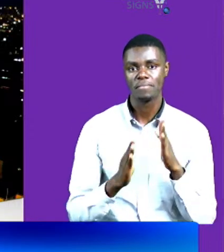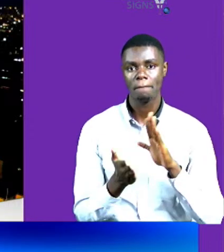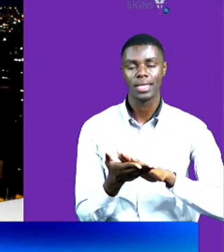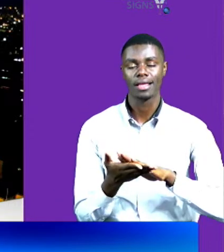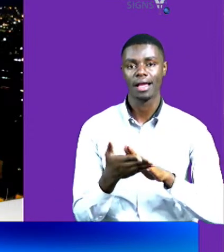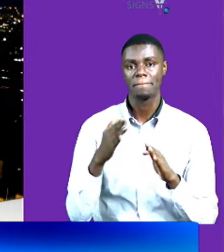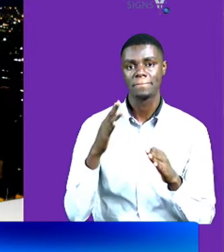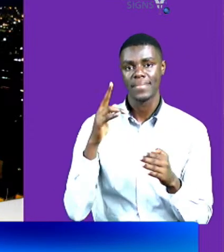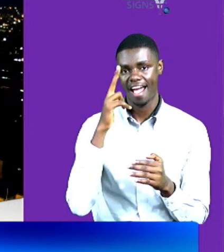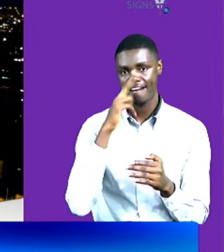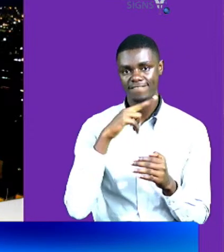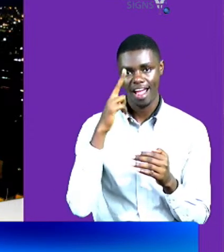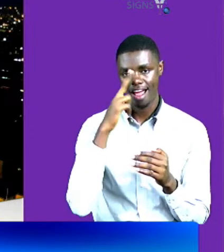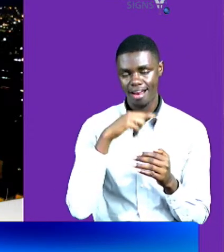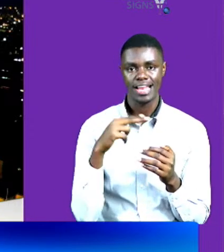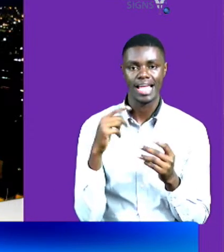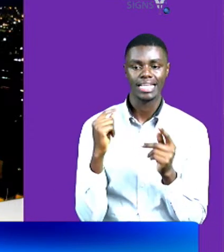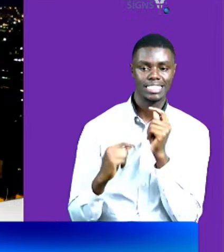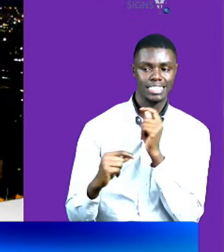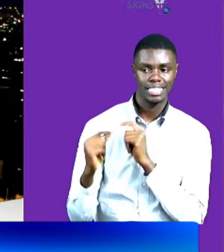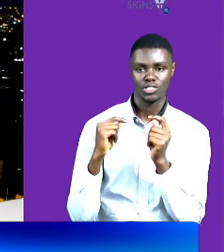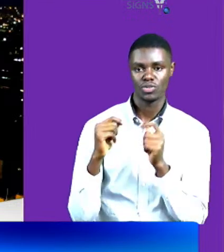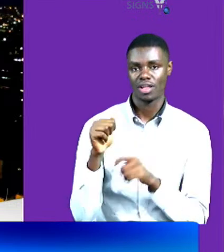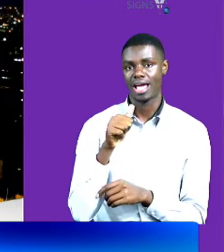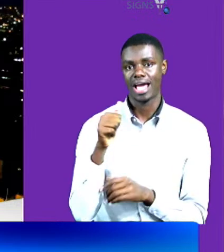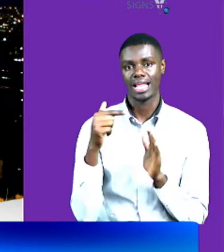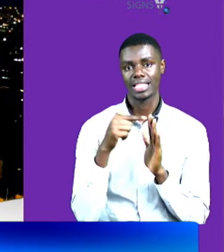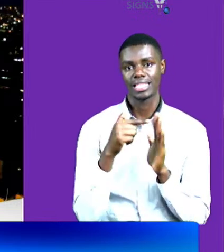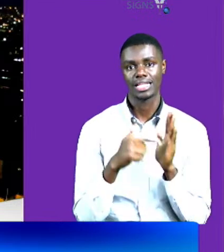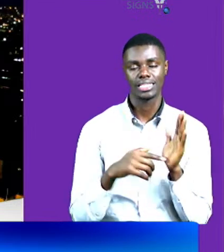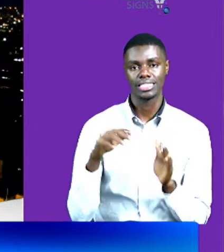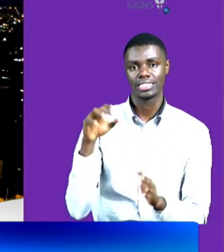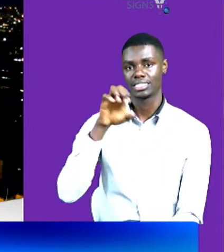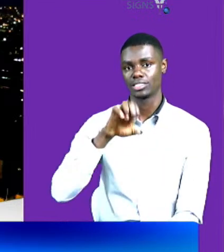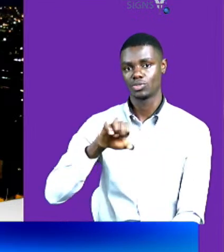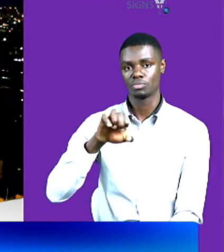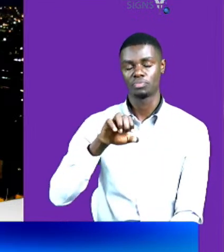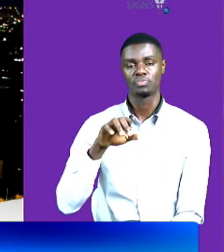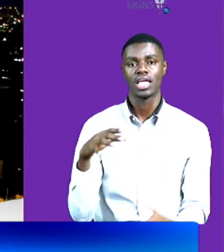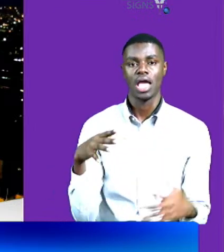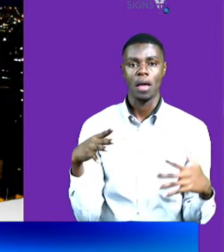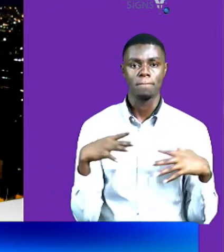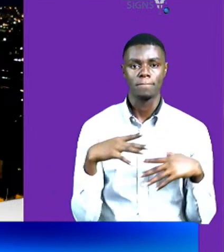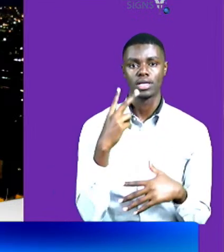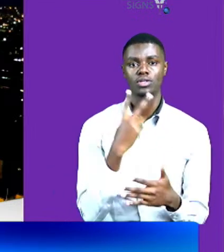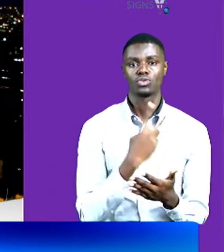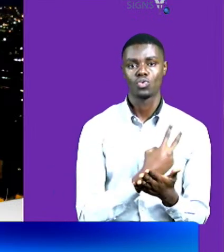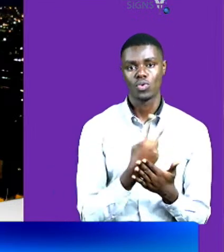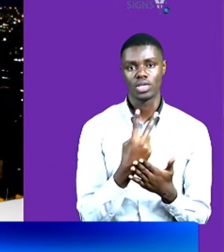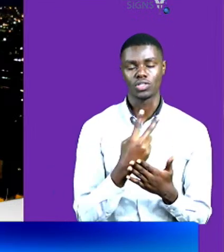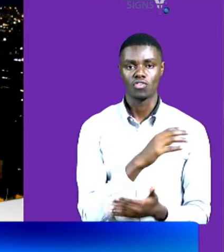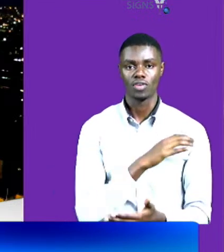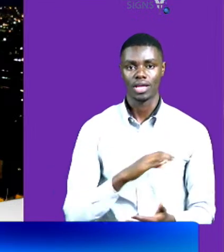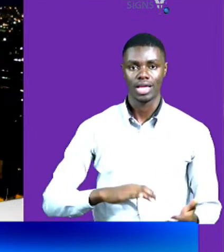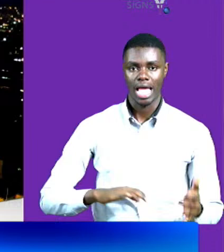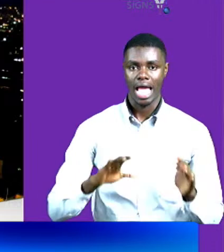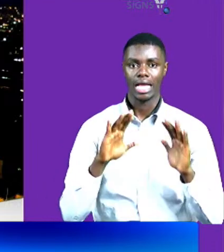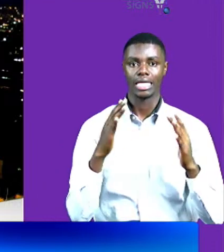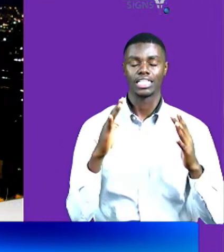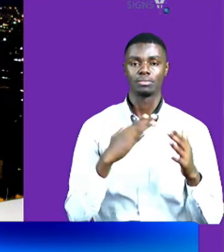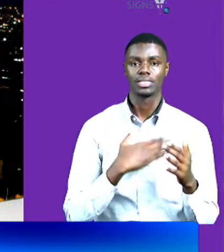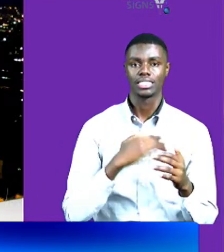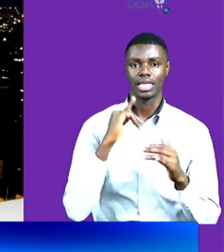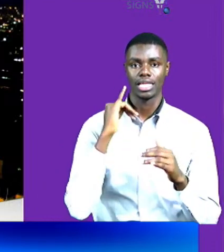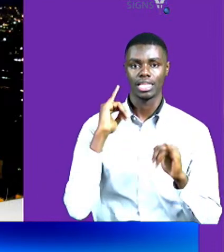a fun tradition. Other leagues in Europe take a 2-week break over Christmas and New Year,